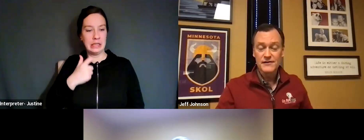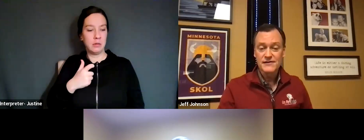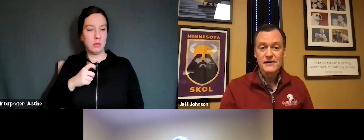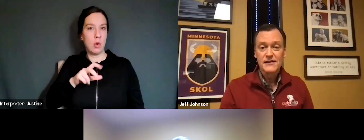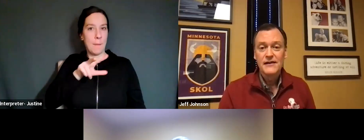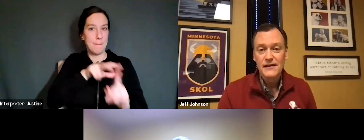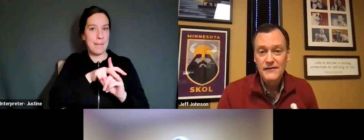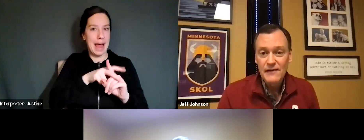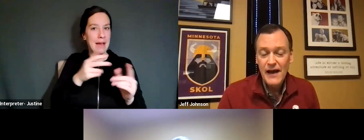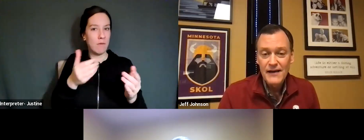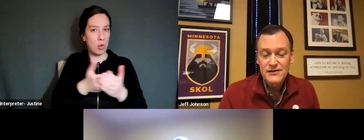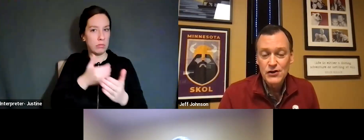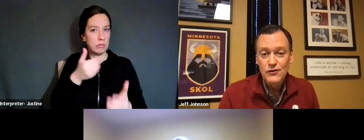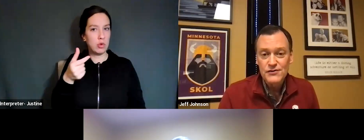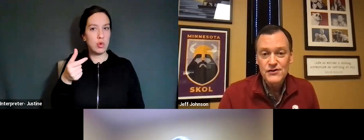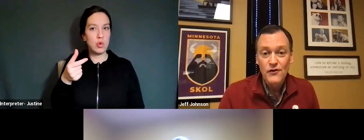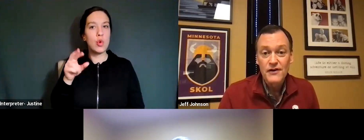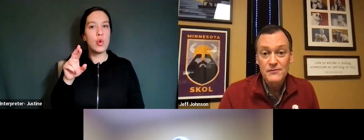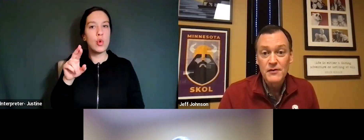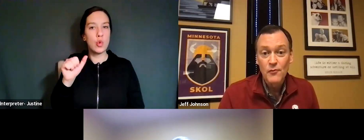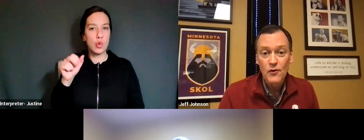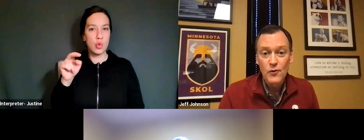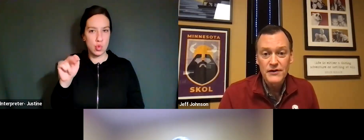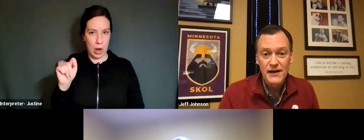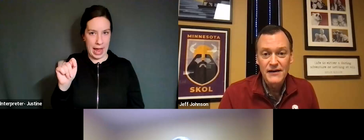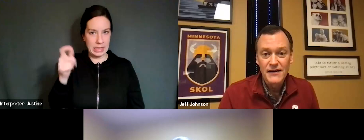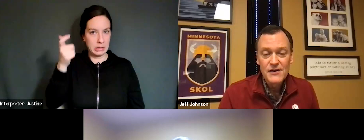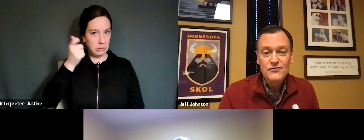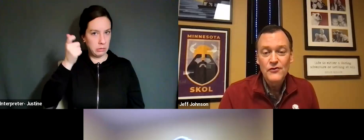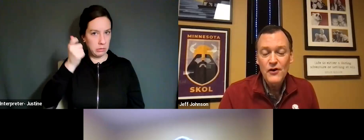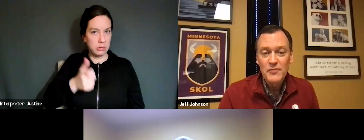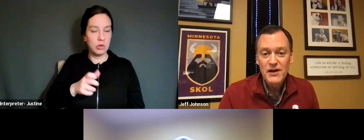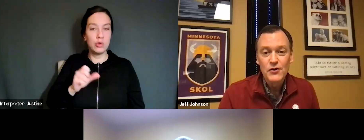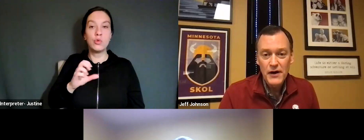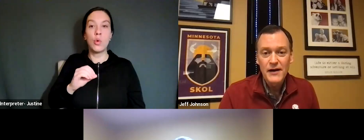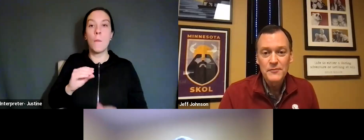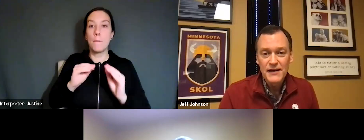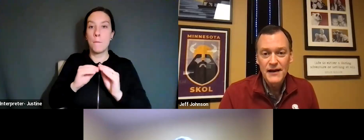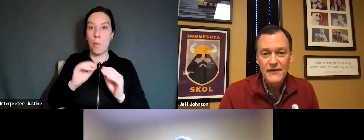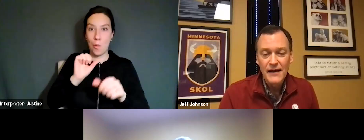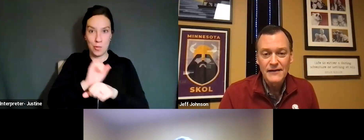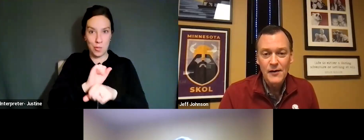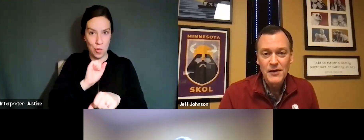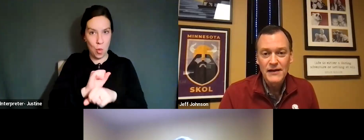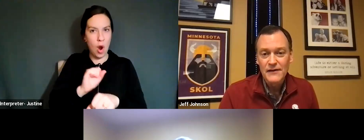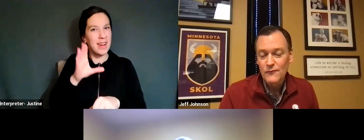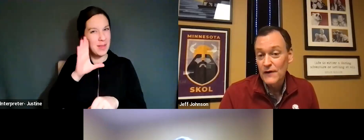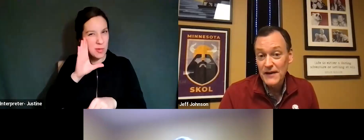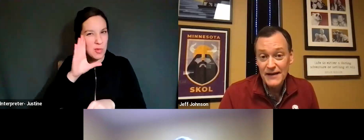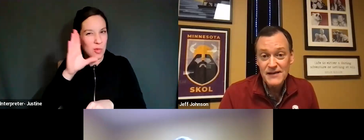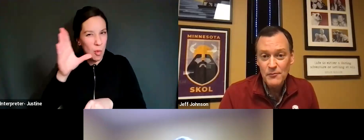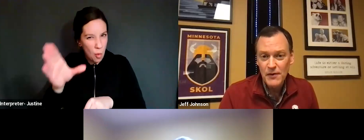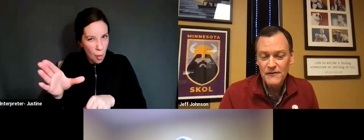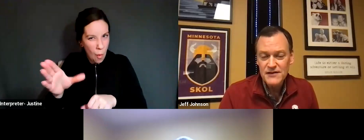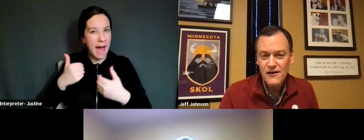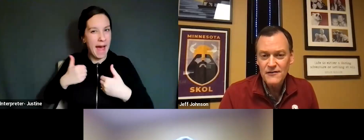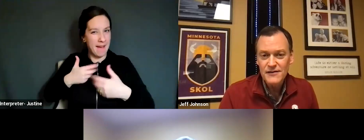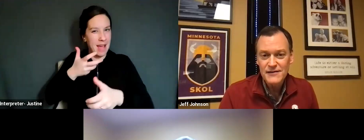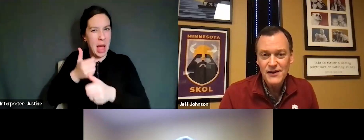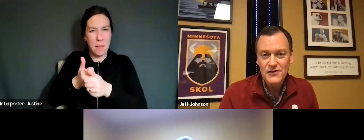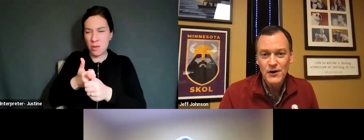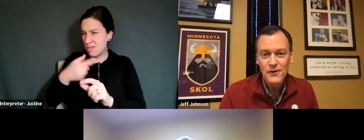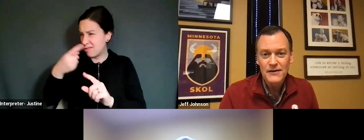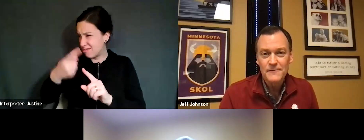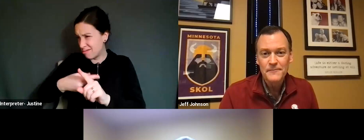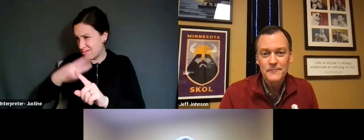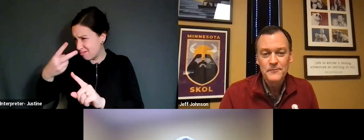work. But there has, in the last year or so, there has been more work done. So there will be a great update on that coming in the next couple months, Karen. Does